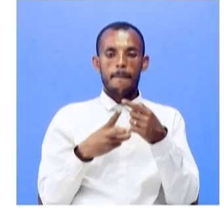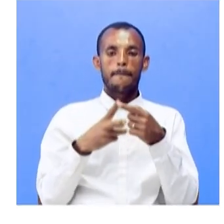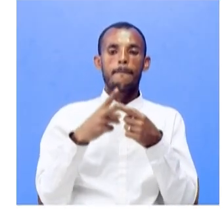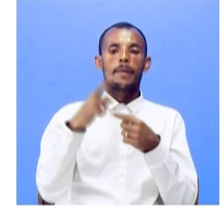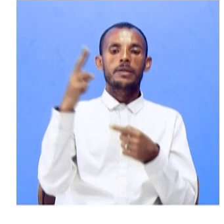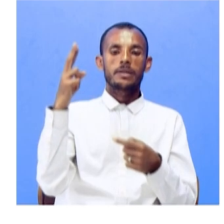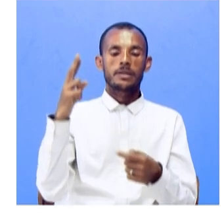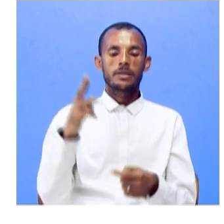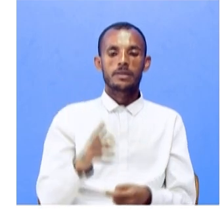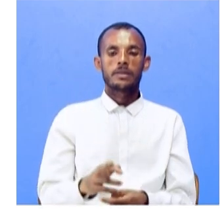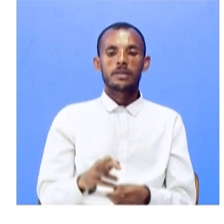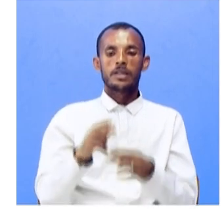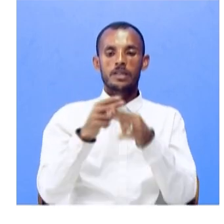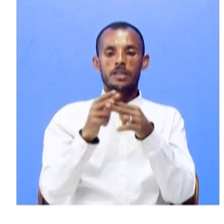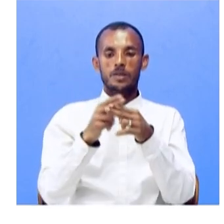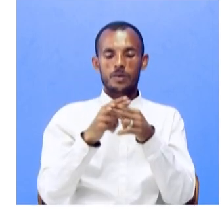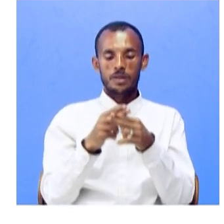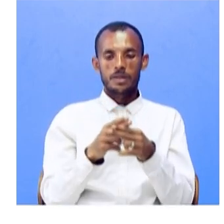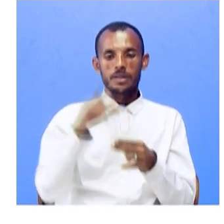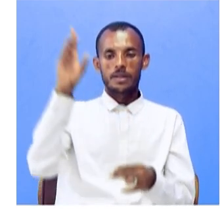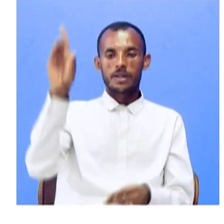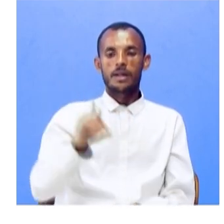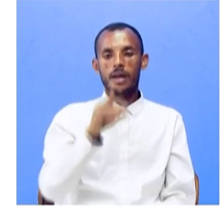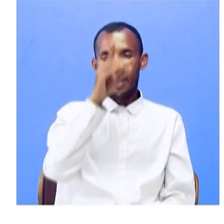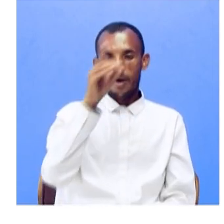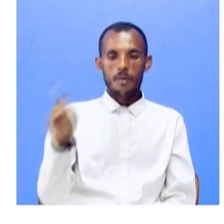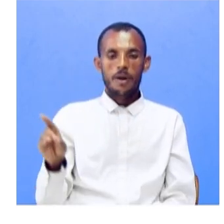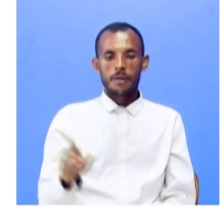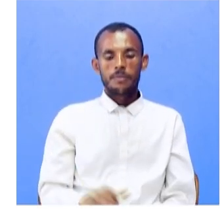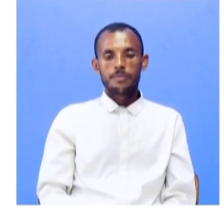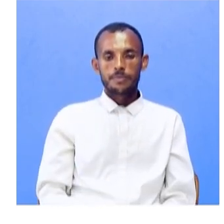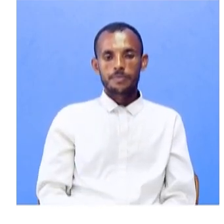bisects the shorter diagonal.